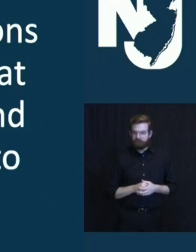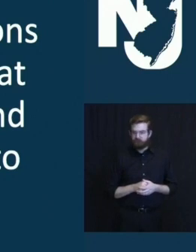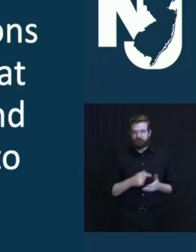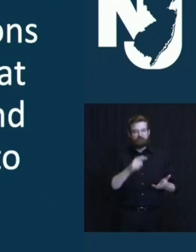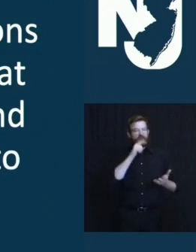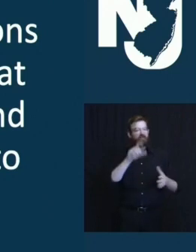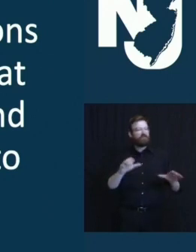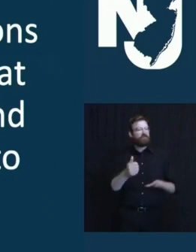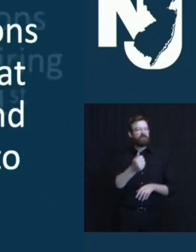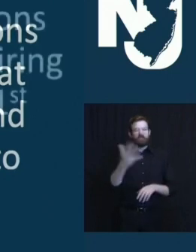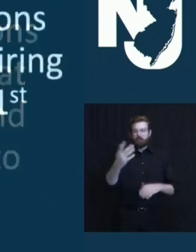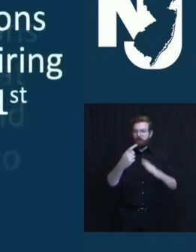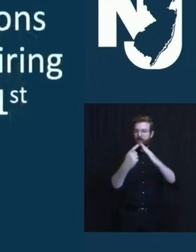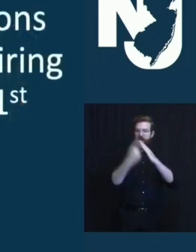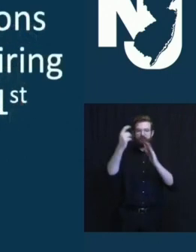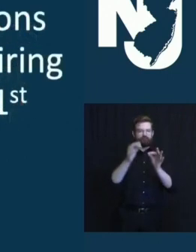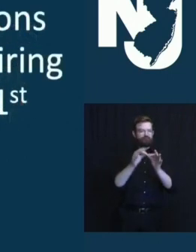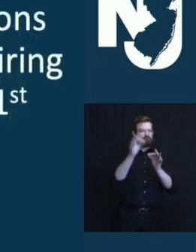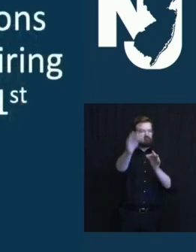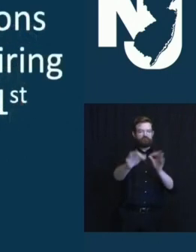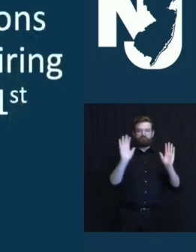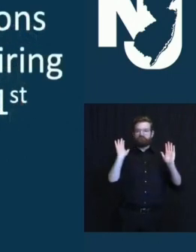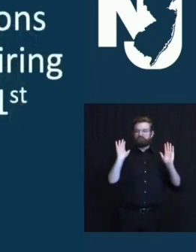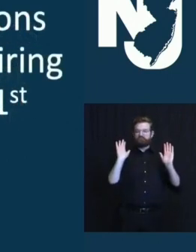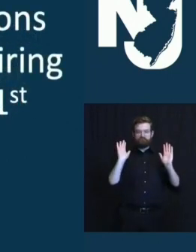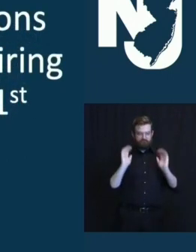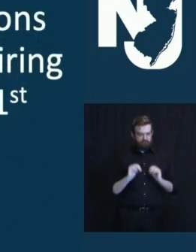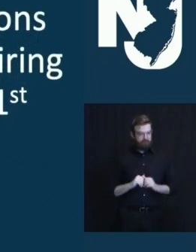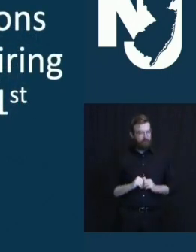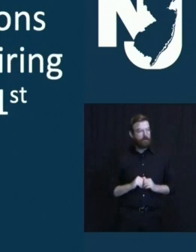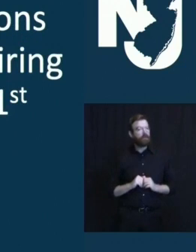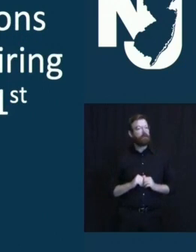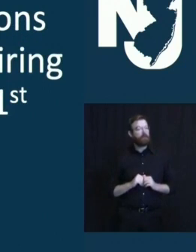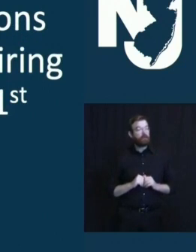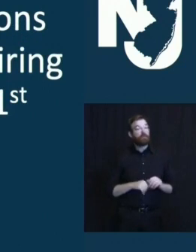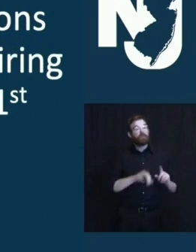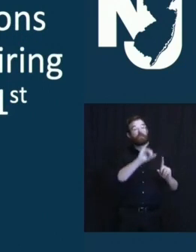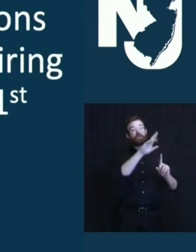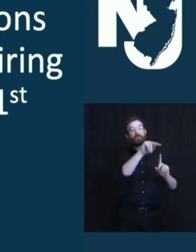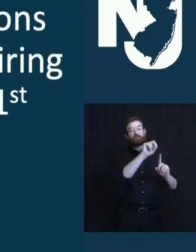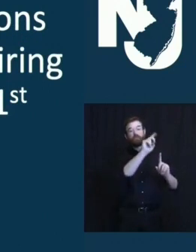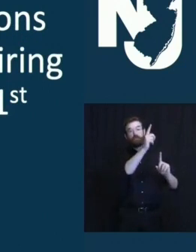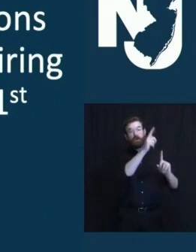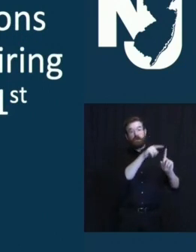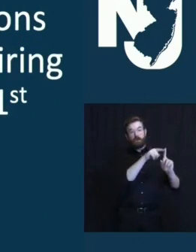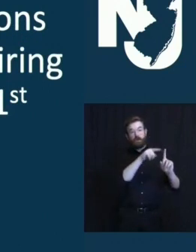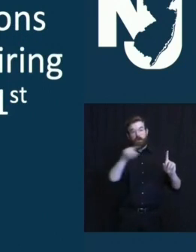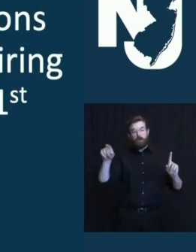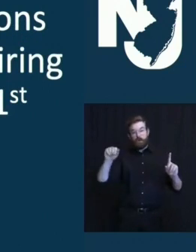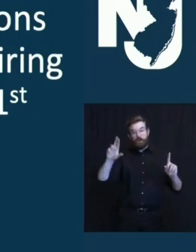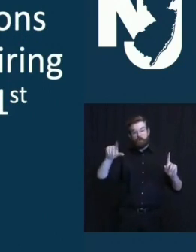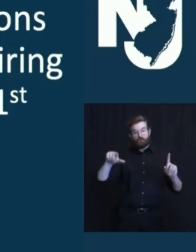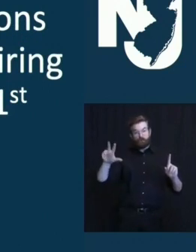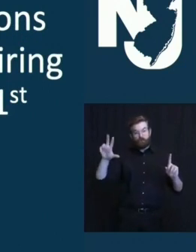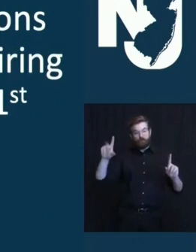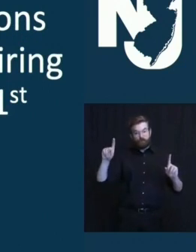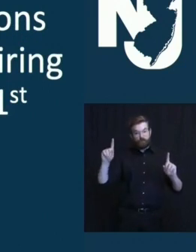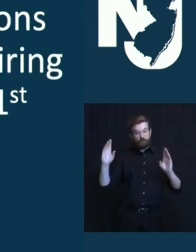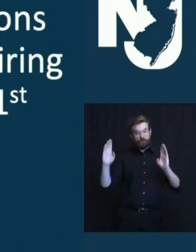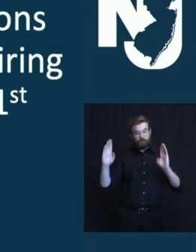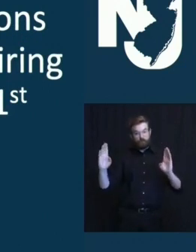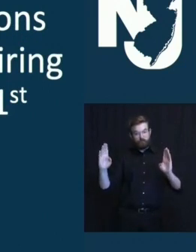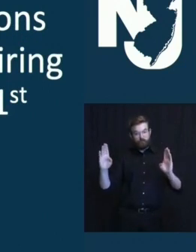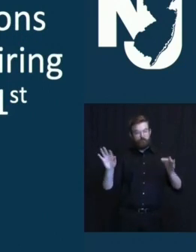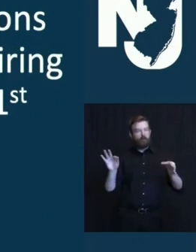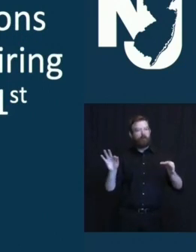August 31st have been extended to December 31st. Again, those expiring between June 1st